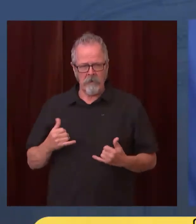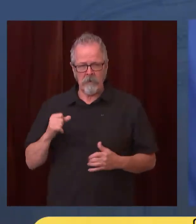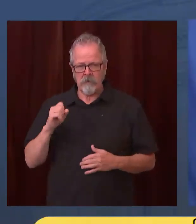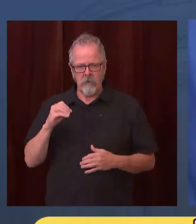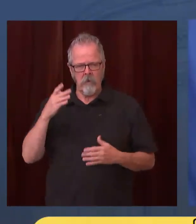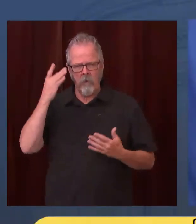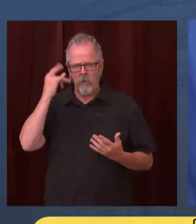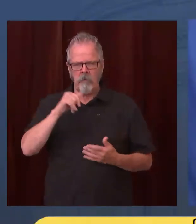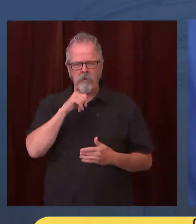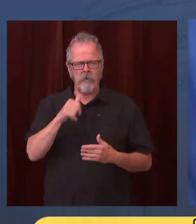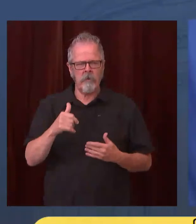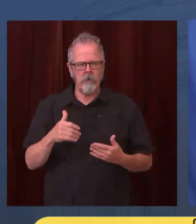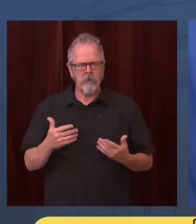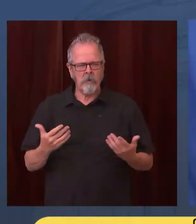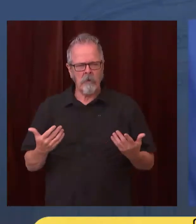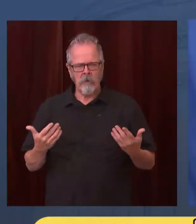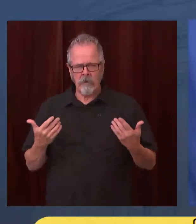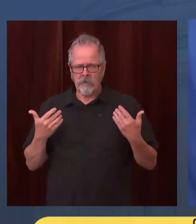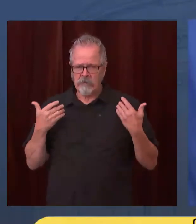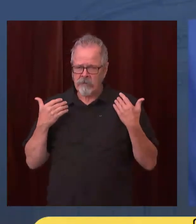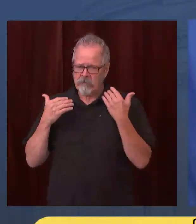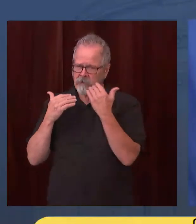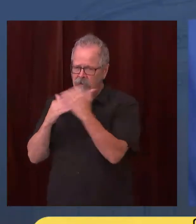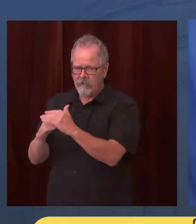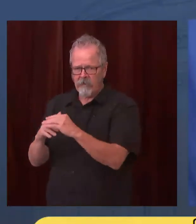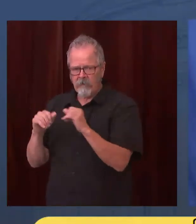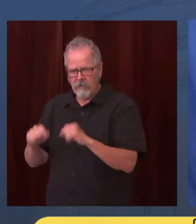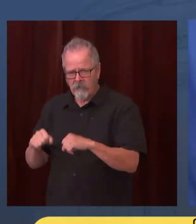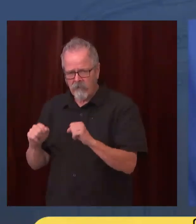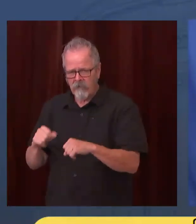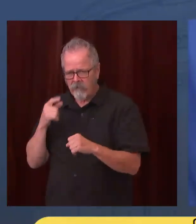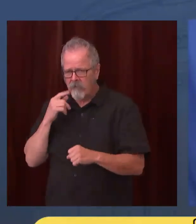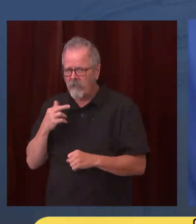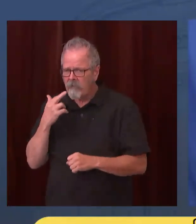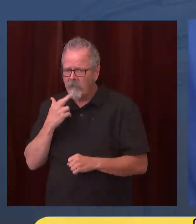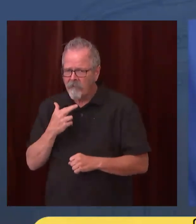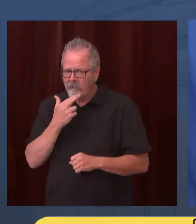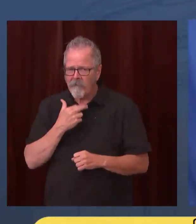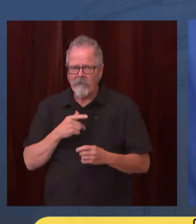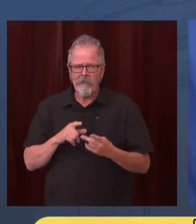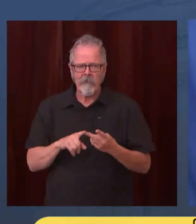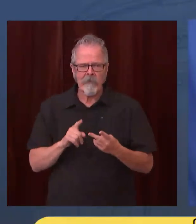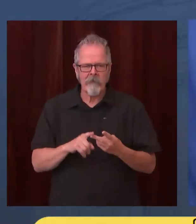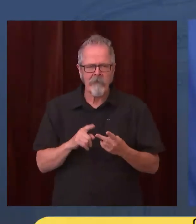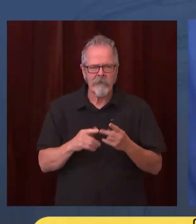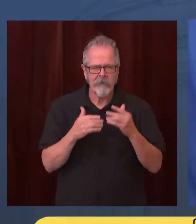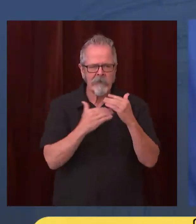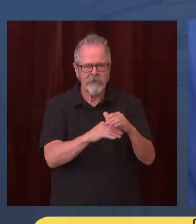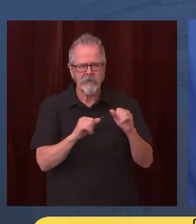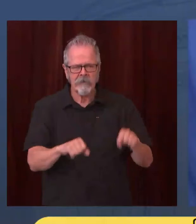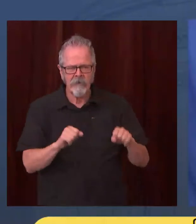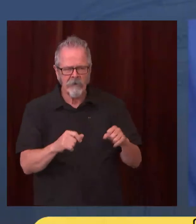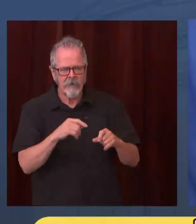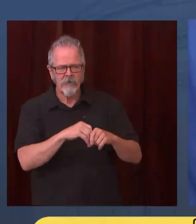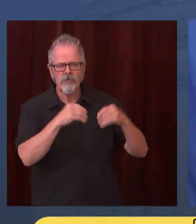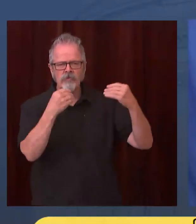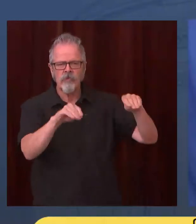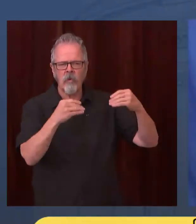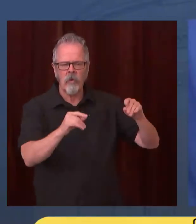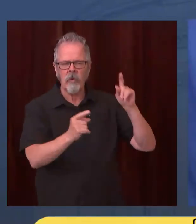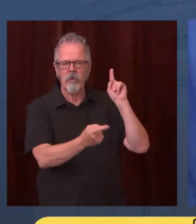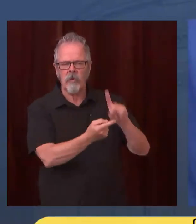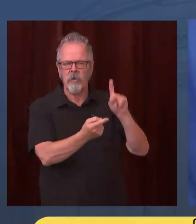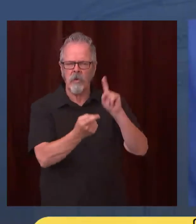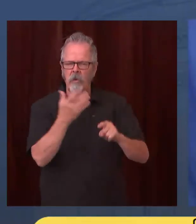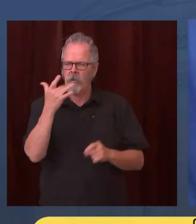work, and they're readily available, and if we do them, we will beat this pandemic.